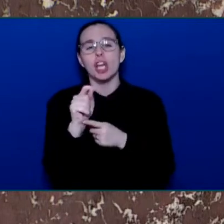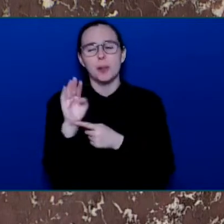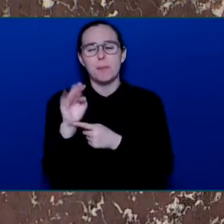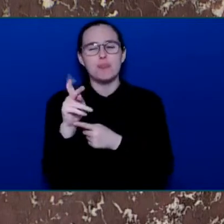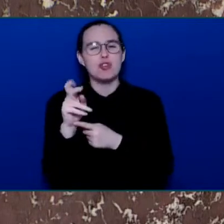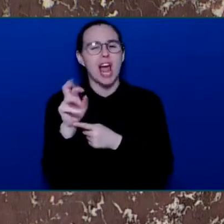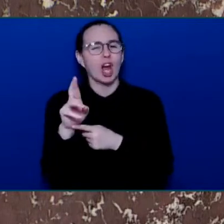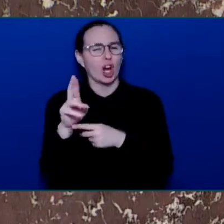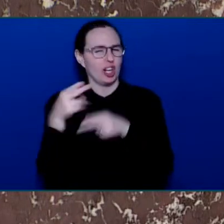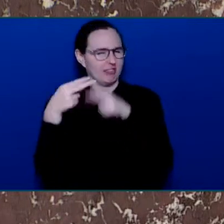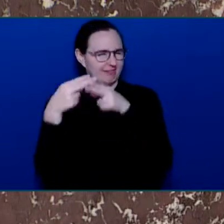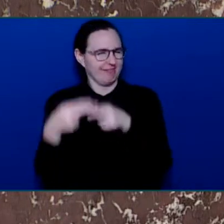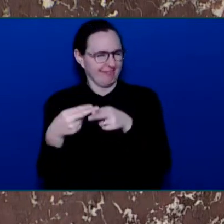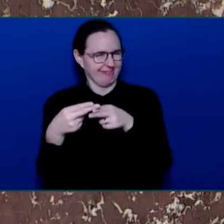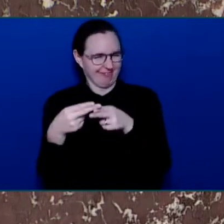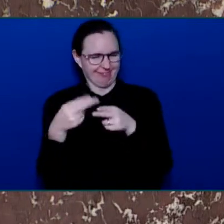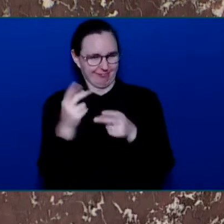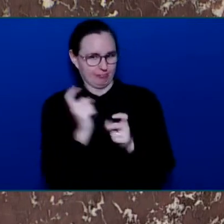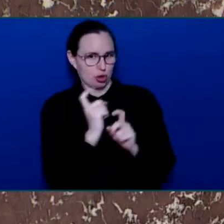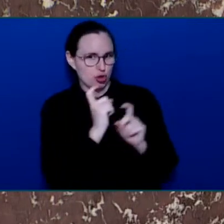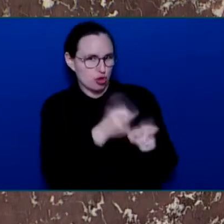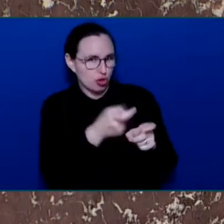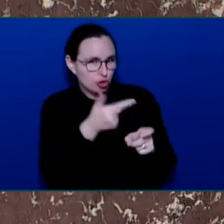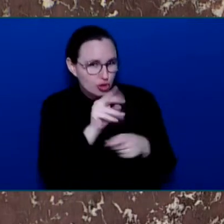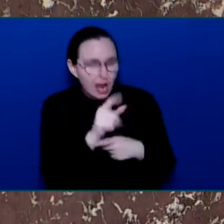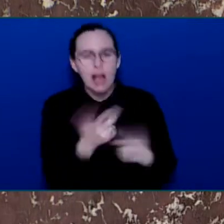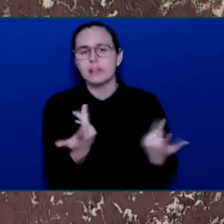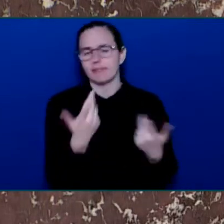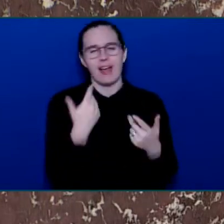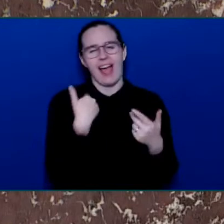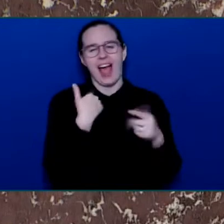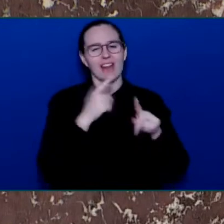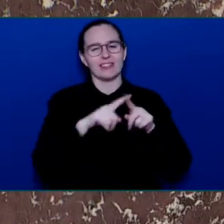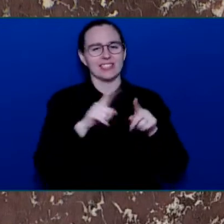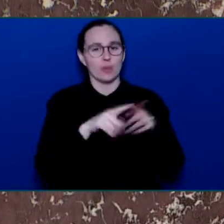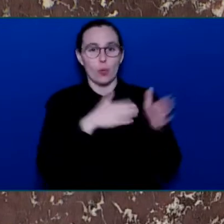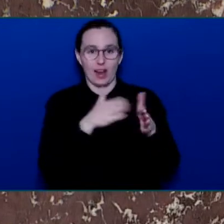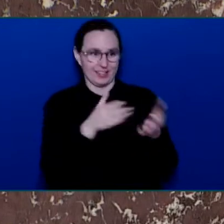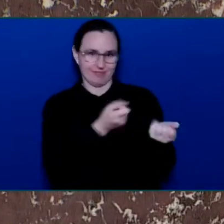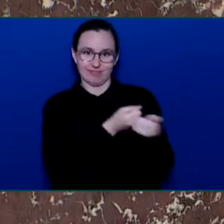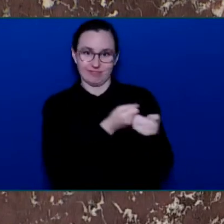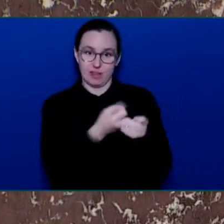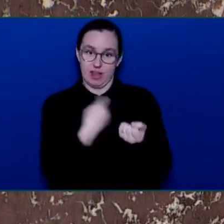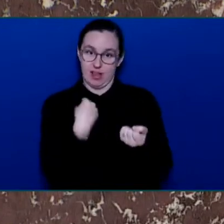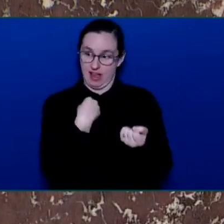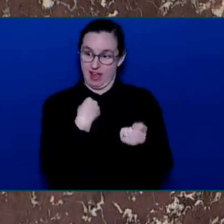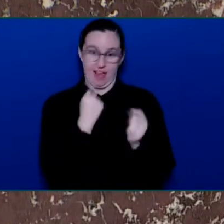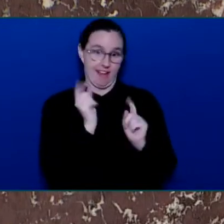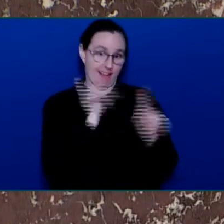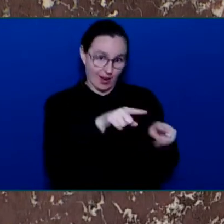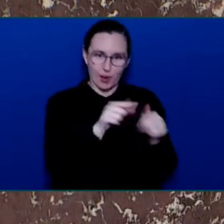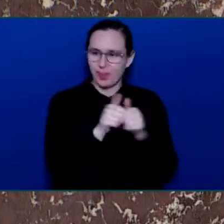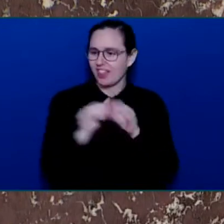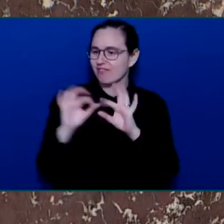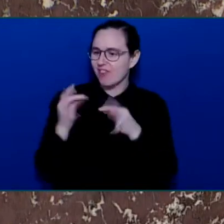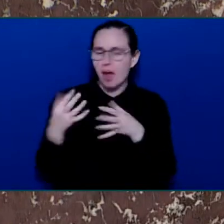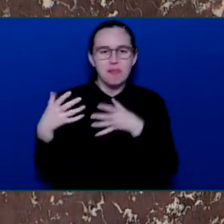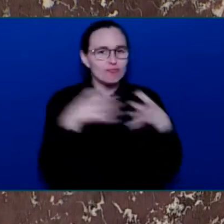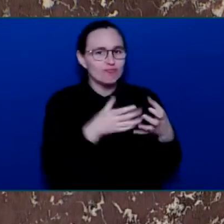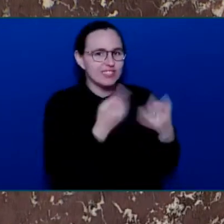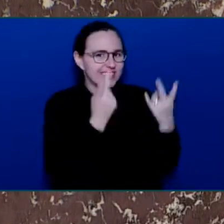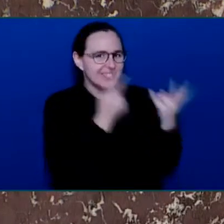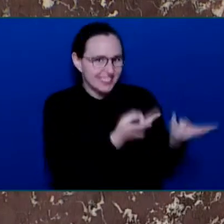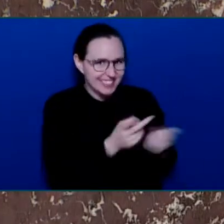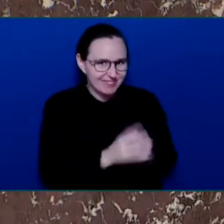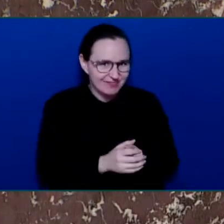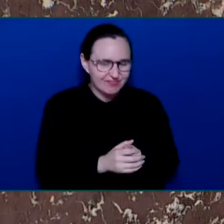to support local small businesses along with my family. I had the incredible honor and privilege to showcasing some of our